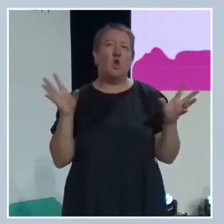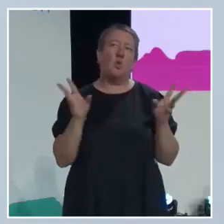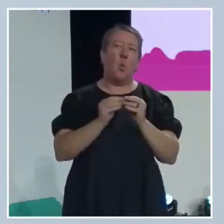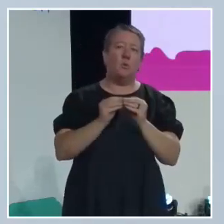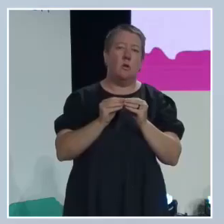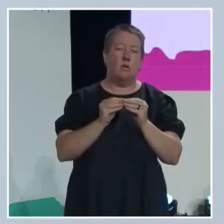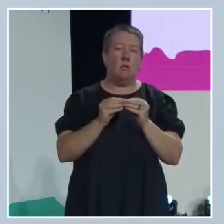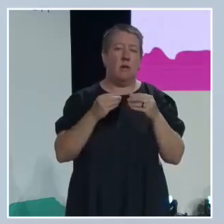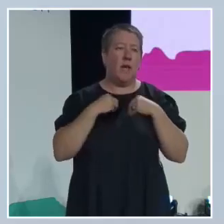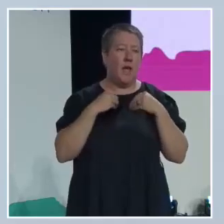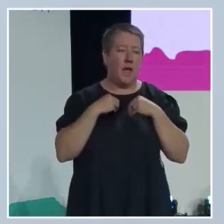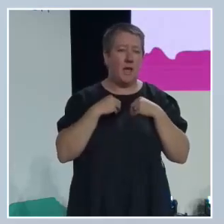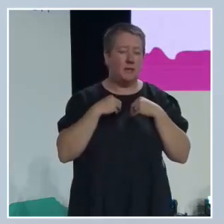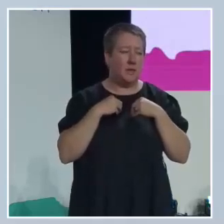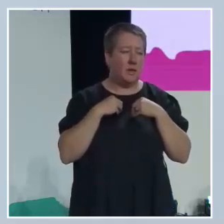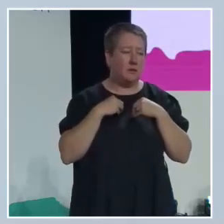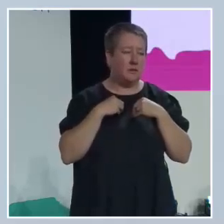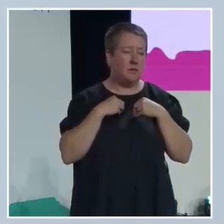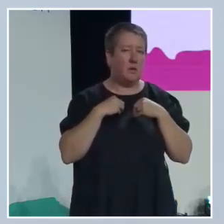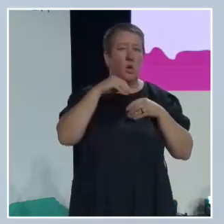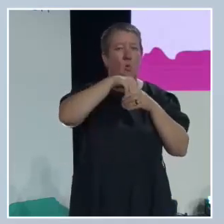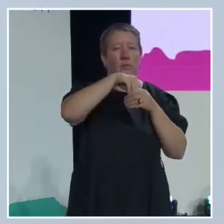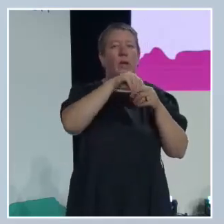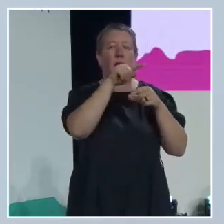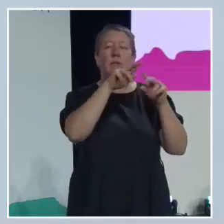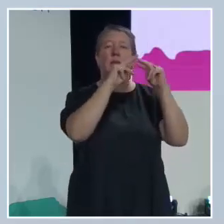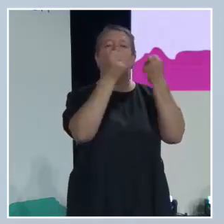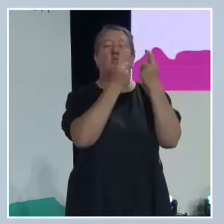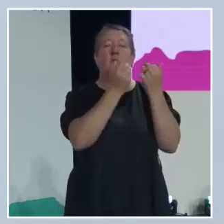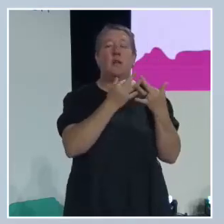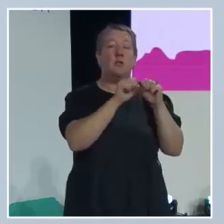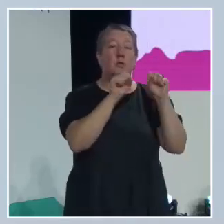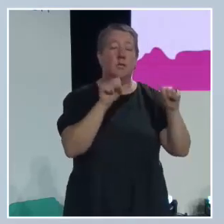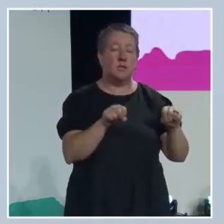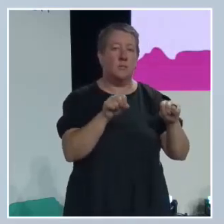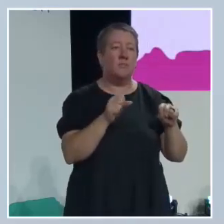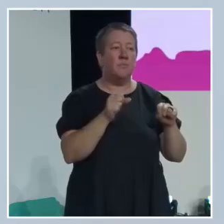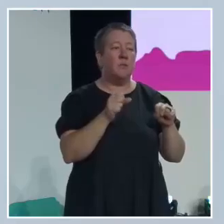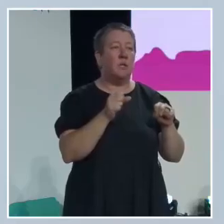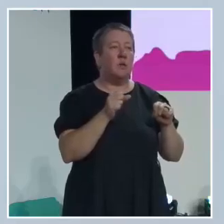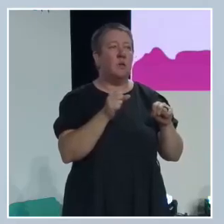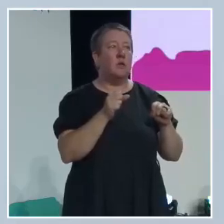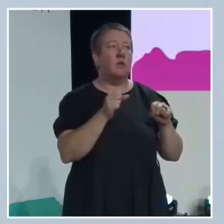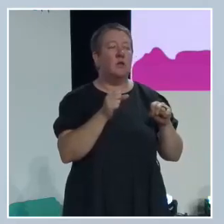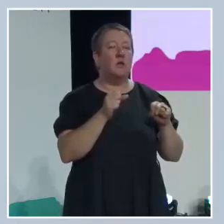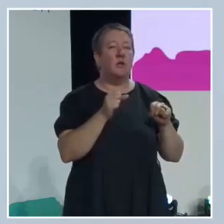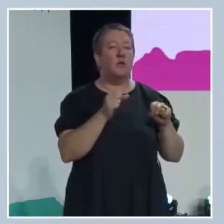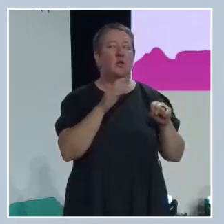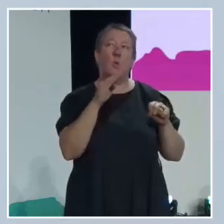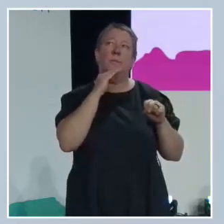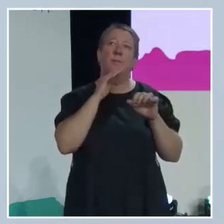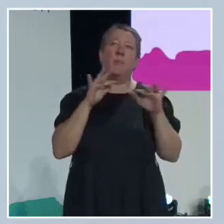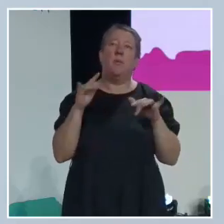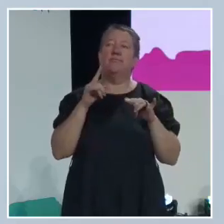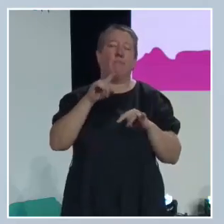very pivotal role in the national financial system. So this is really begs question on the why question, why we